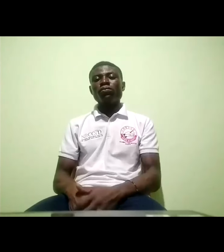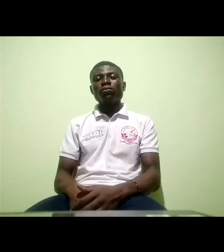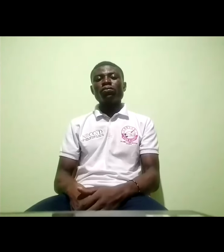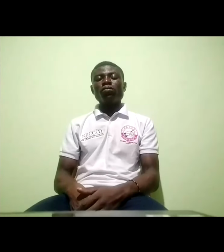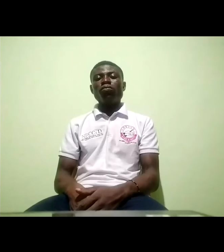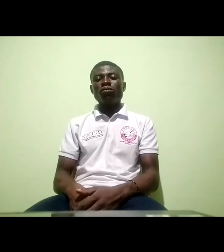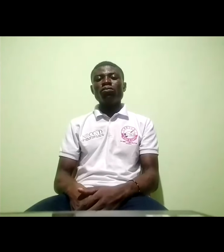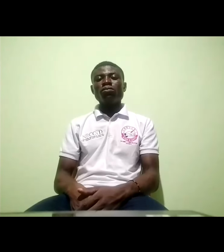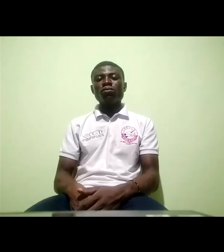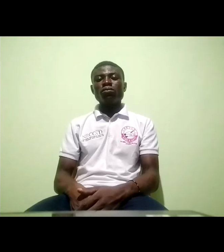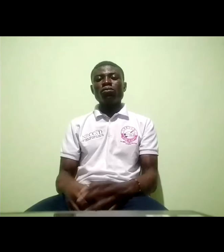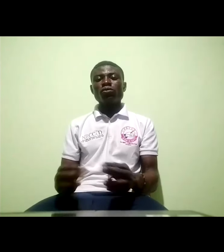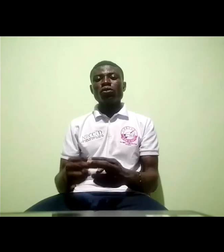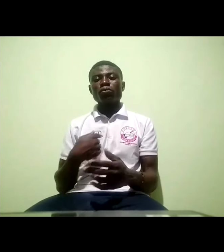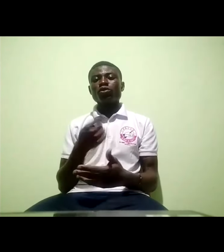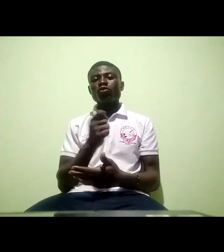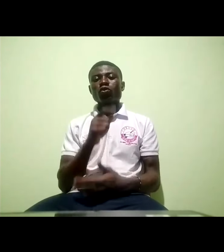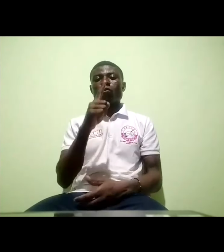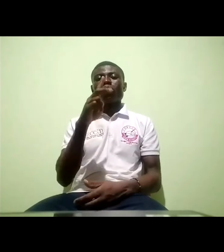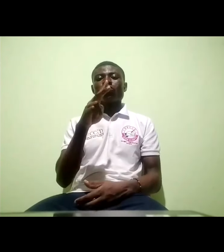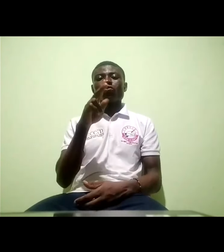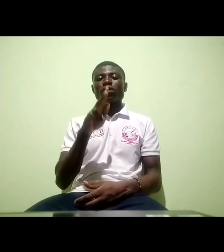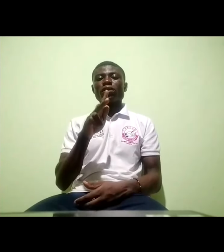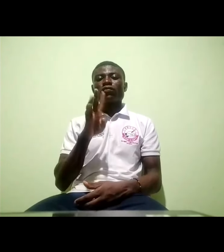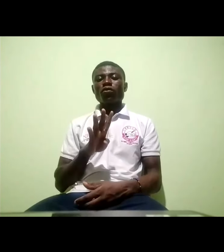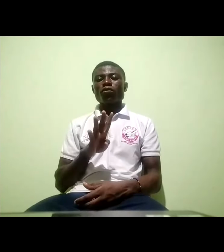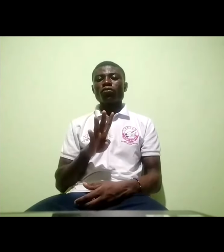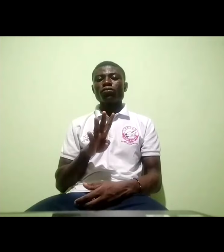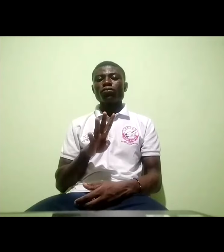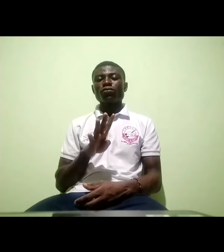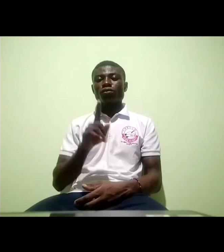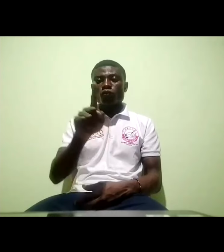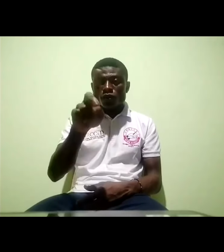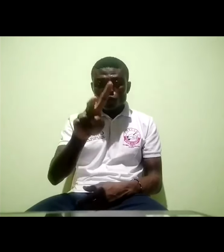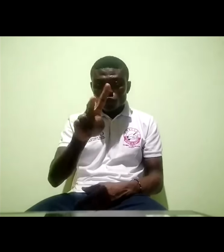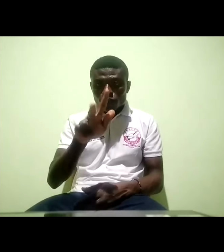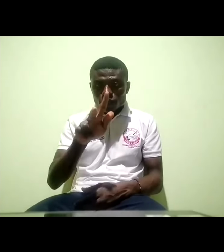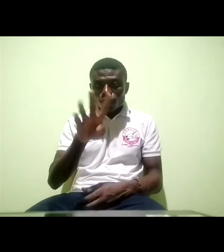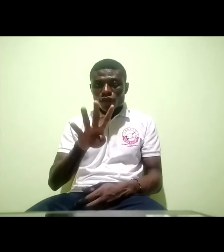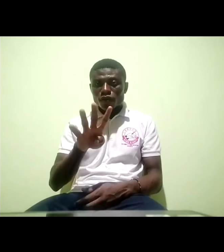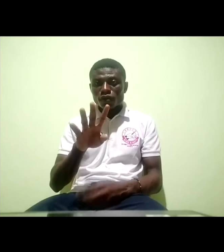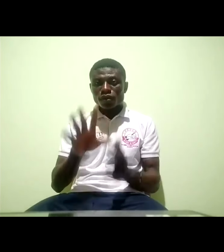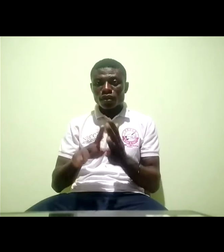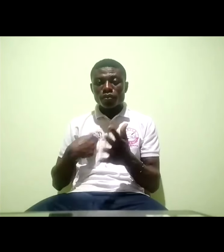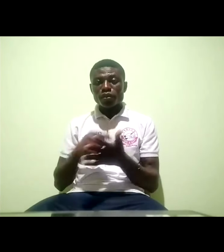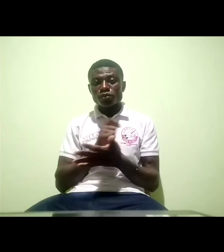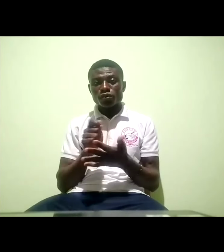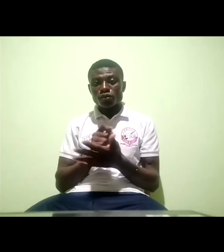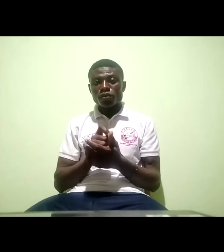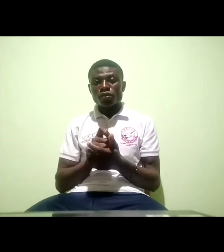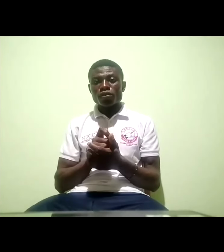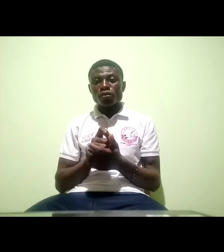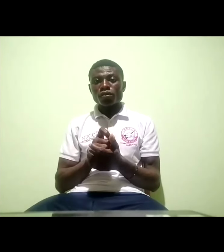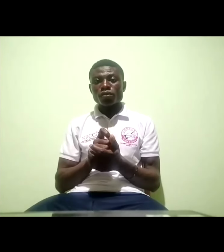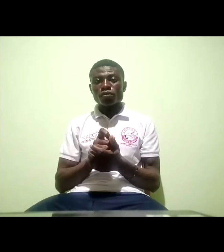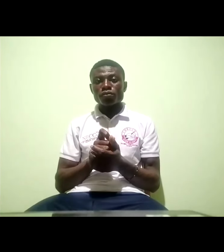1, 2, 3, 4, 1, 2, 3, 4 steps and write it, and then I show them